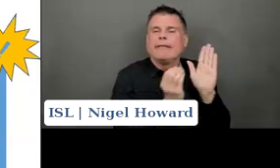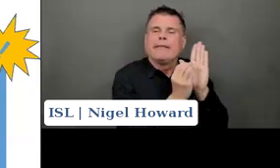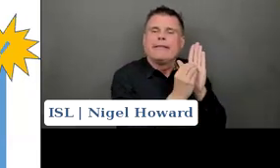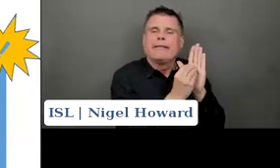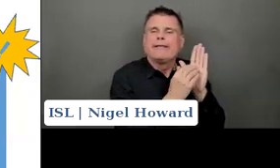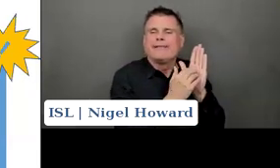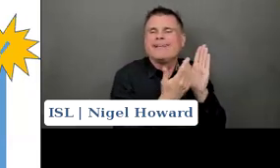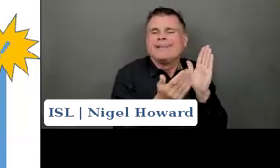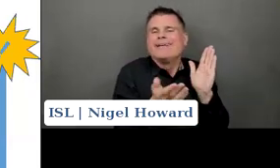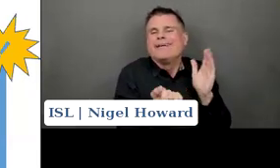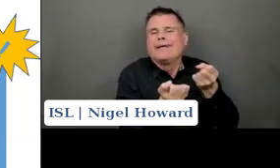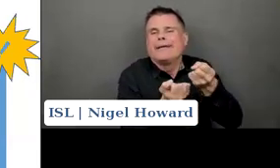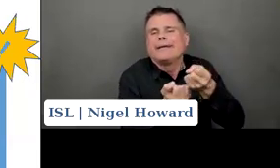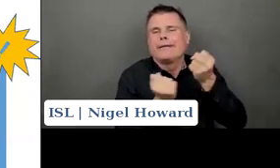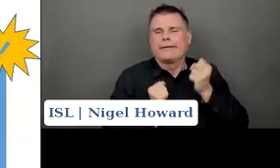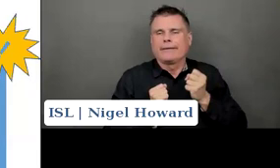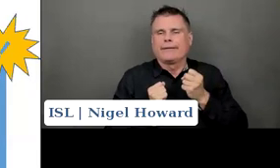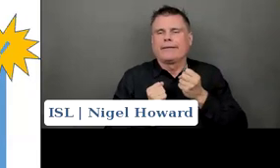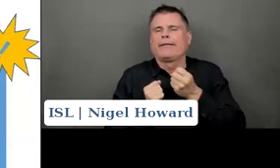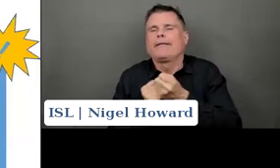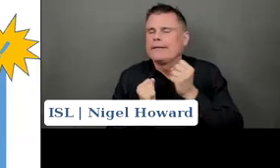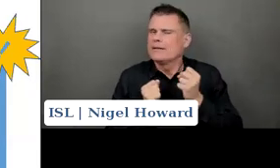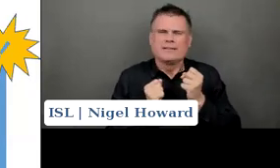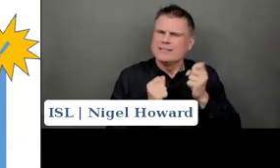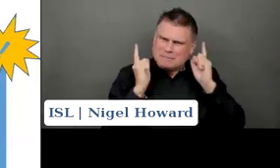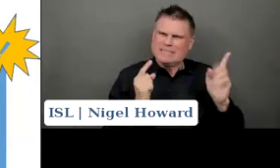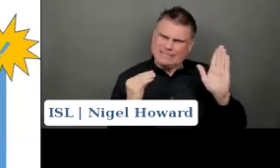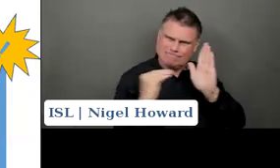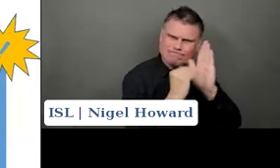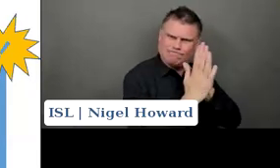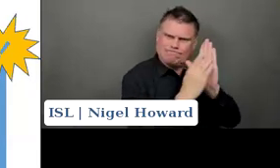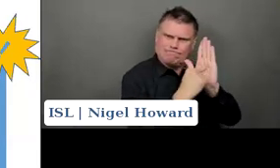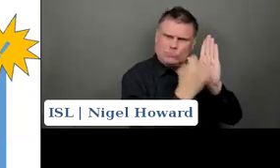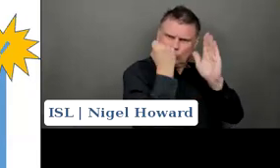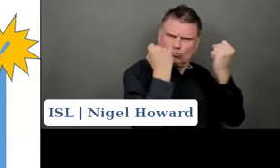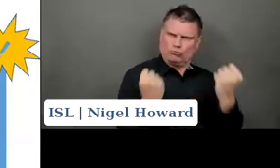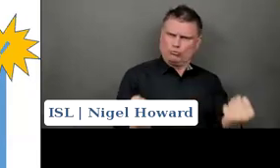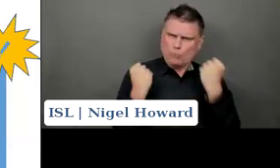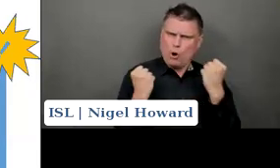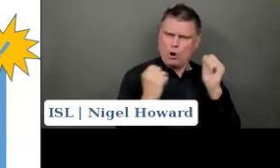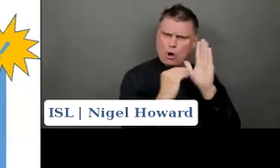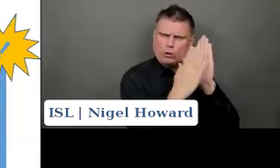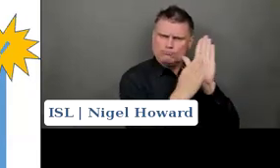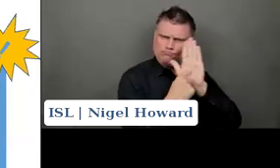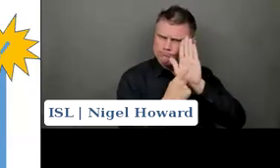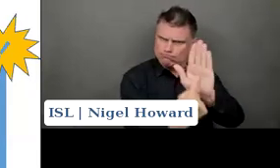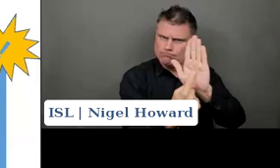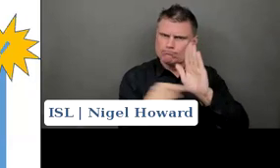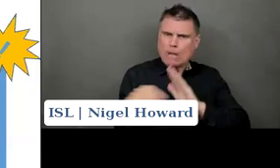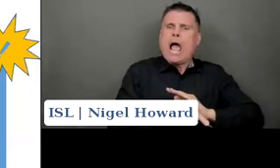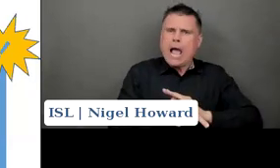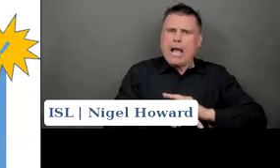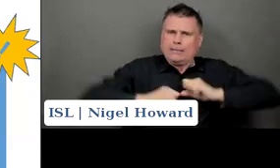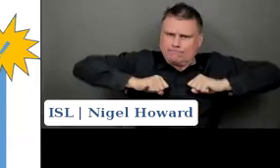and programs that are required. And so it is important that we link care and support as an